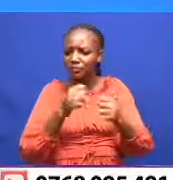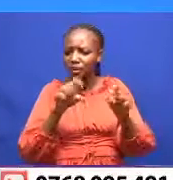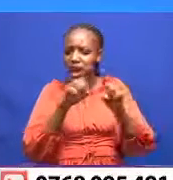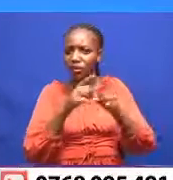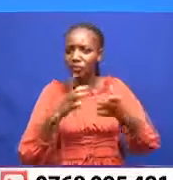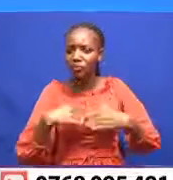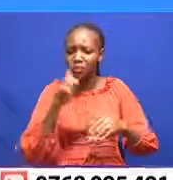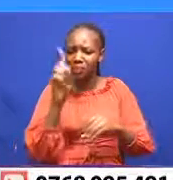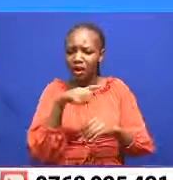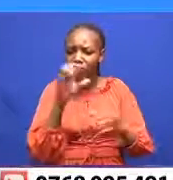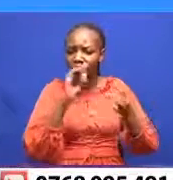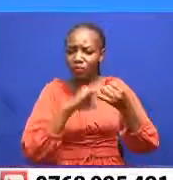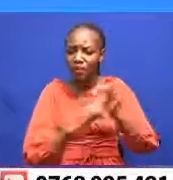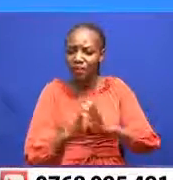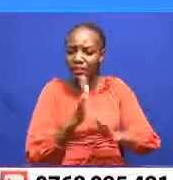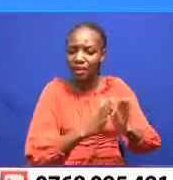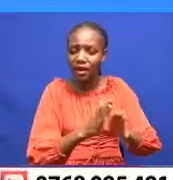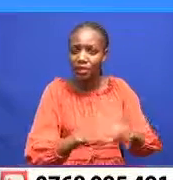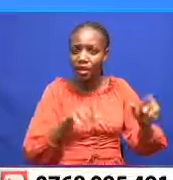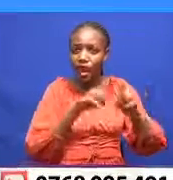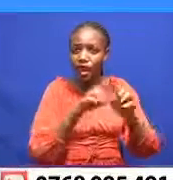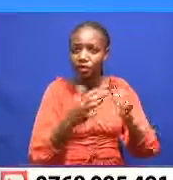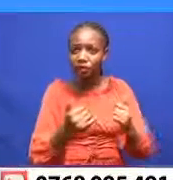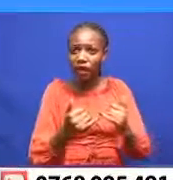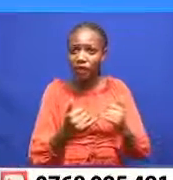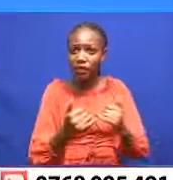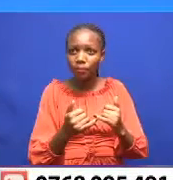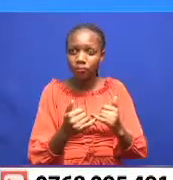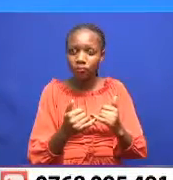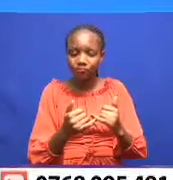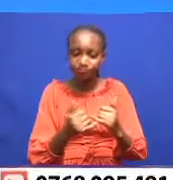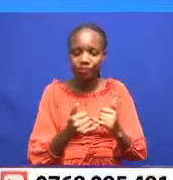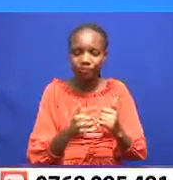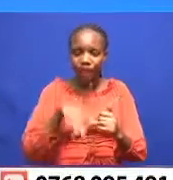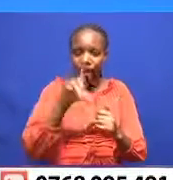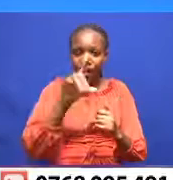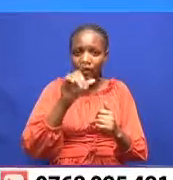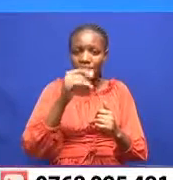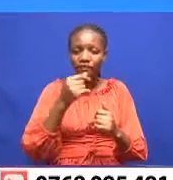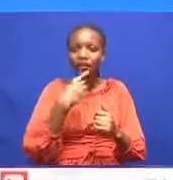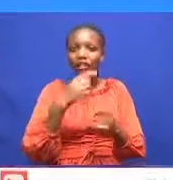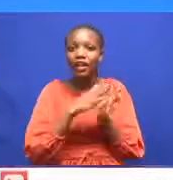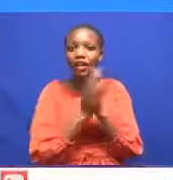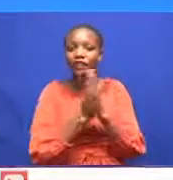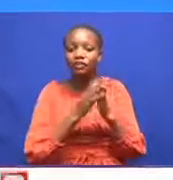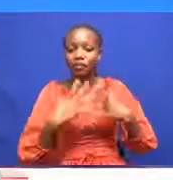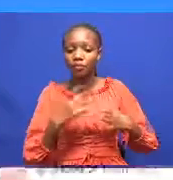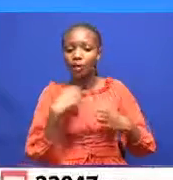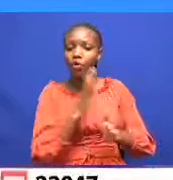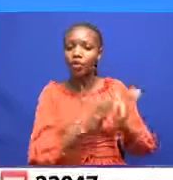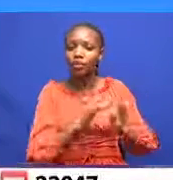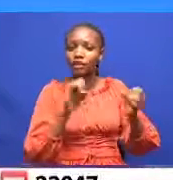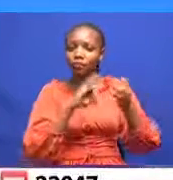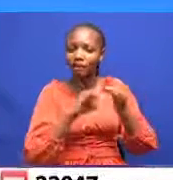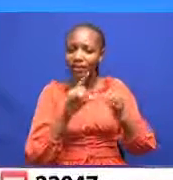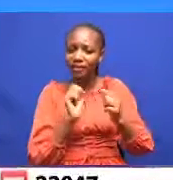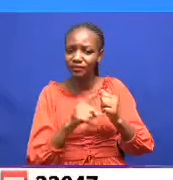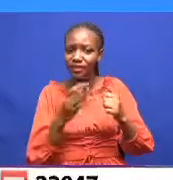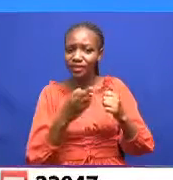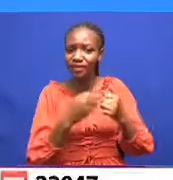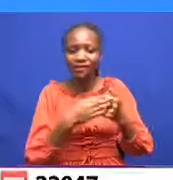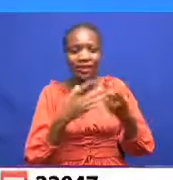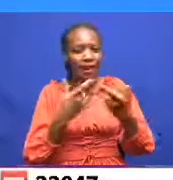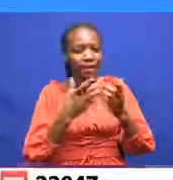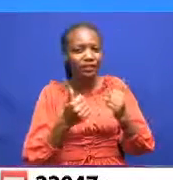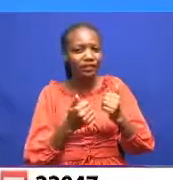to cancel their wedding plans. David Mudhoka tells us the story of a couple that was meant to get married this August, but has had to